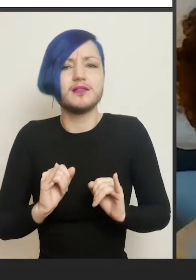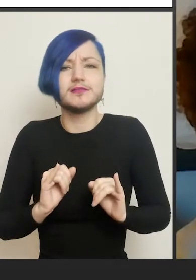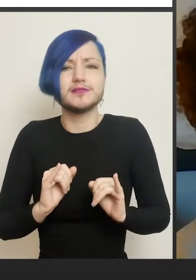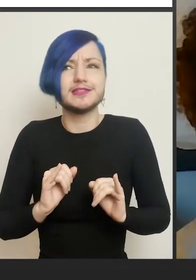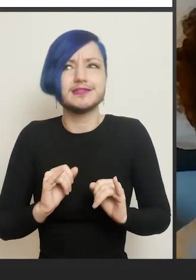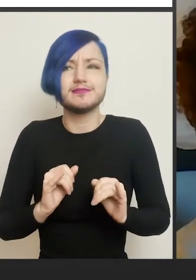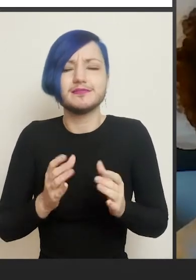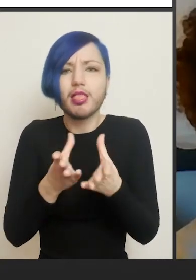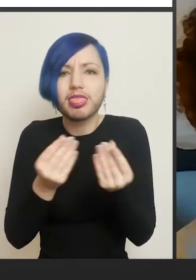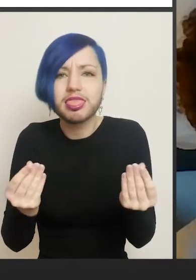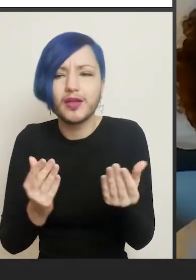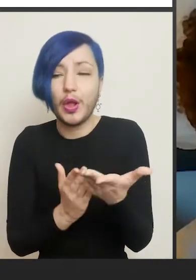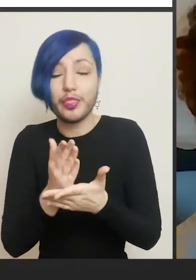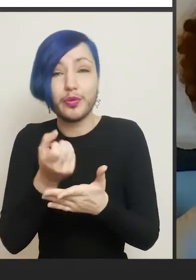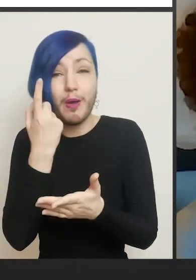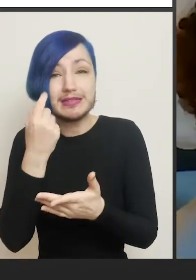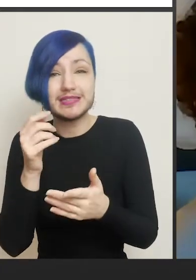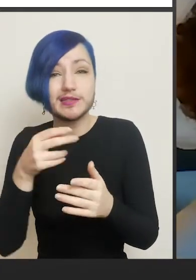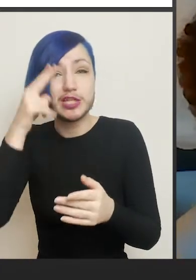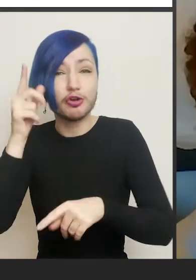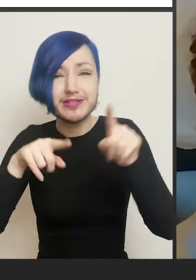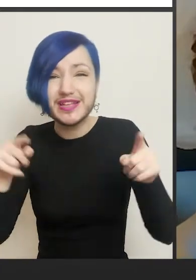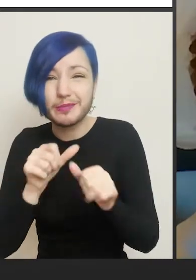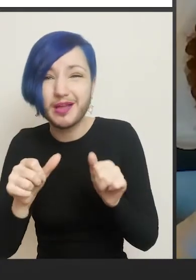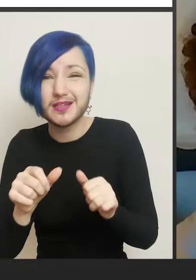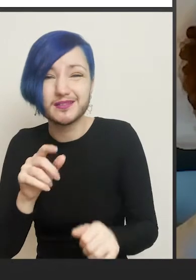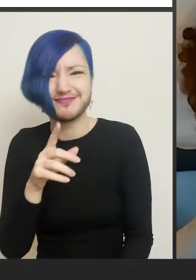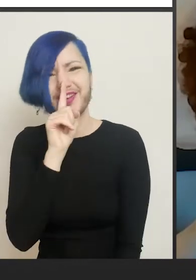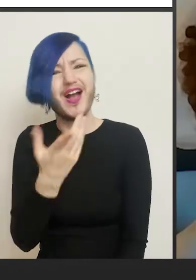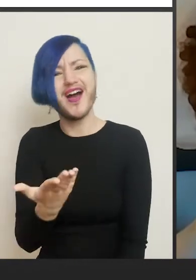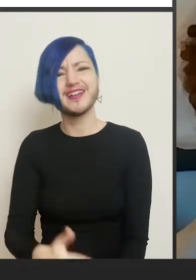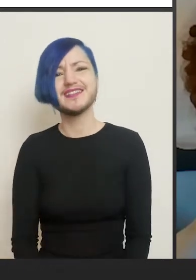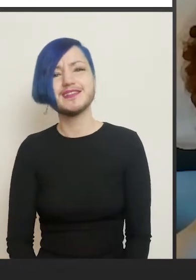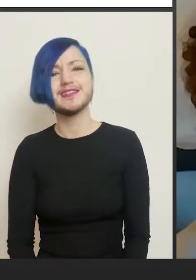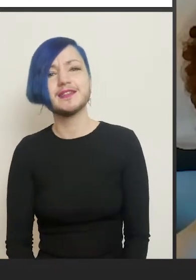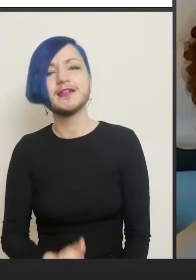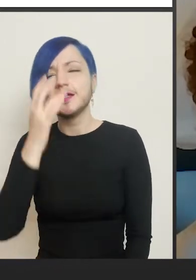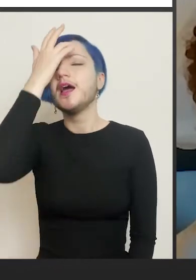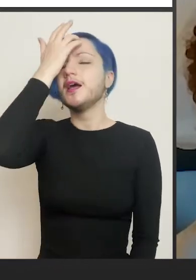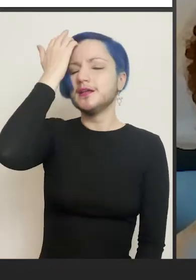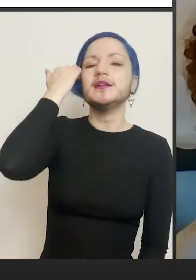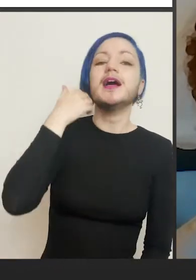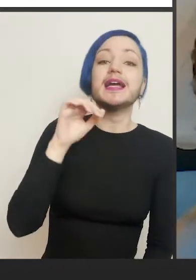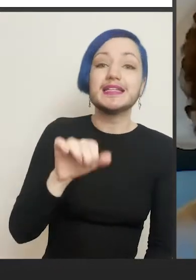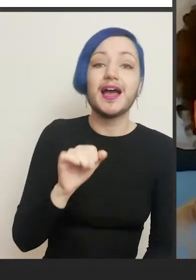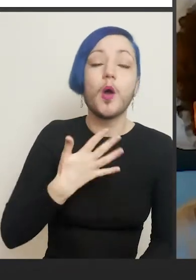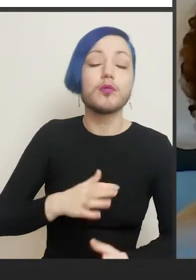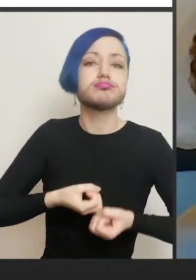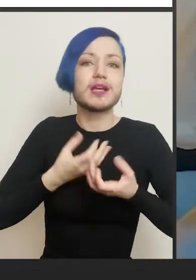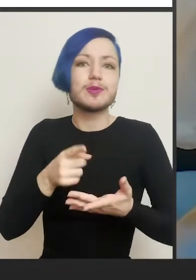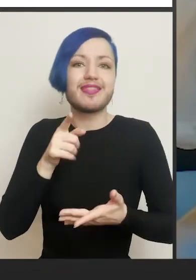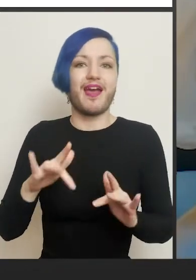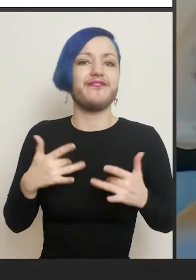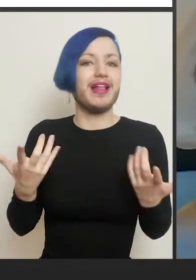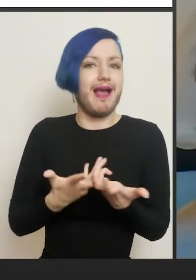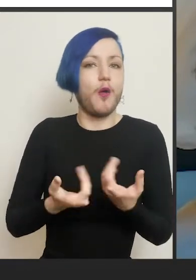neurodiversity. Yeah, and I really want to express how that kind of like appears to